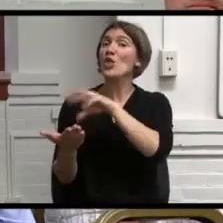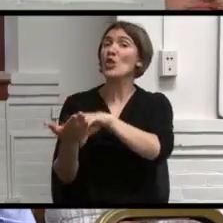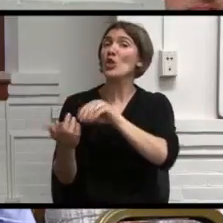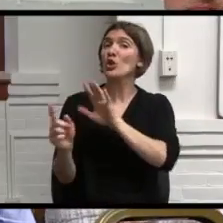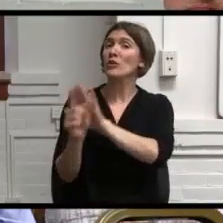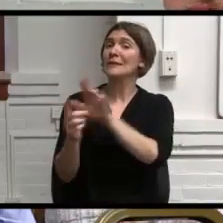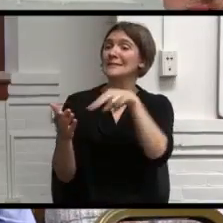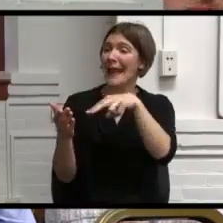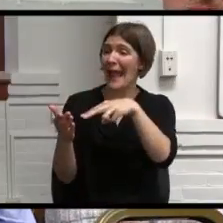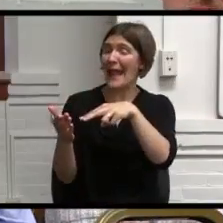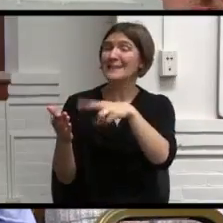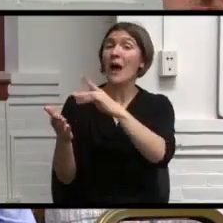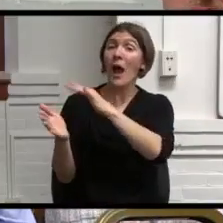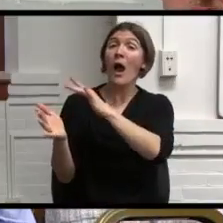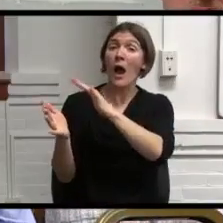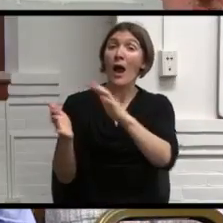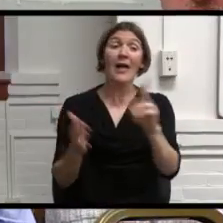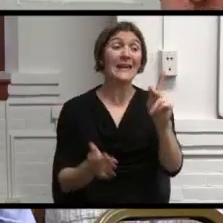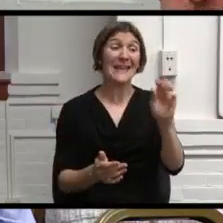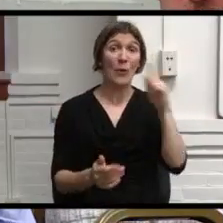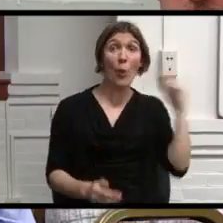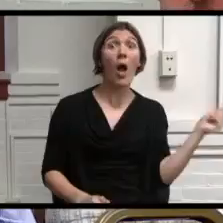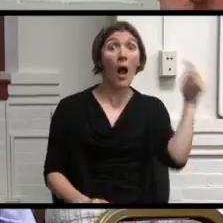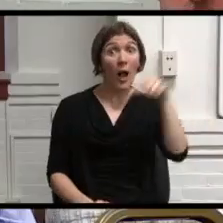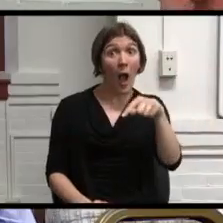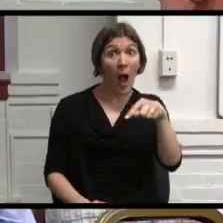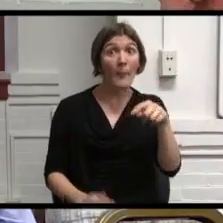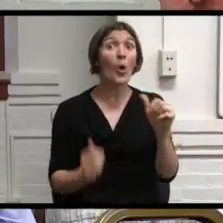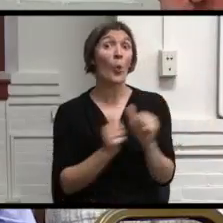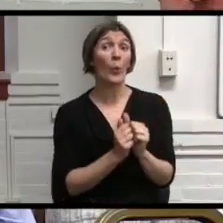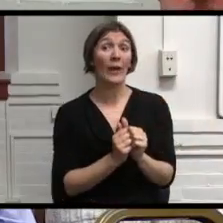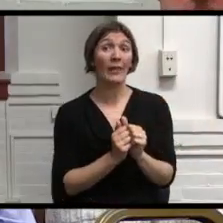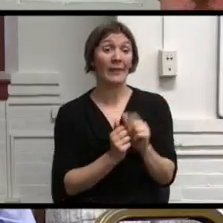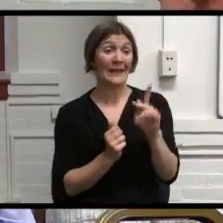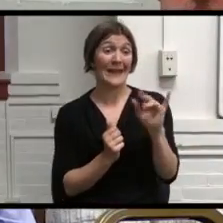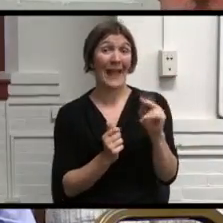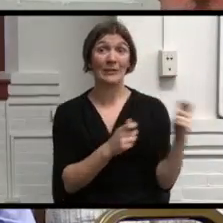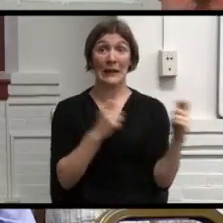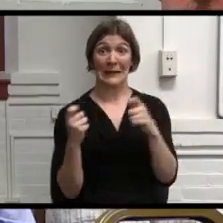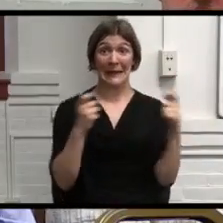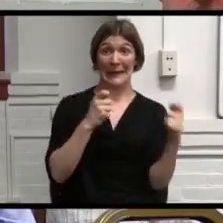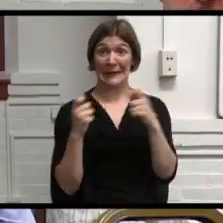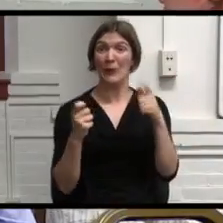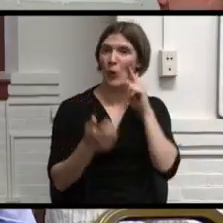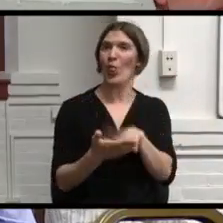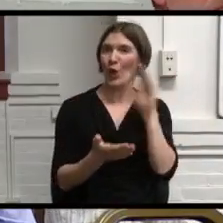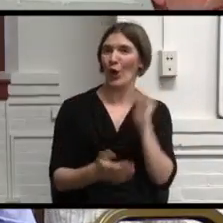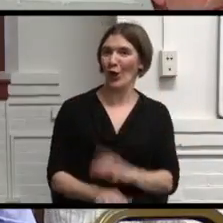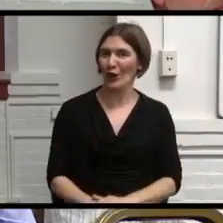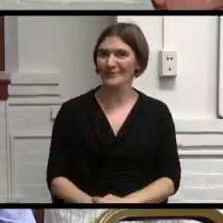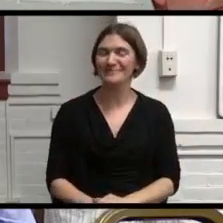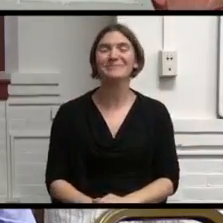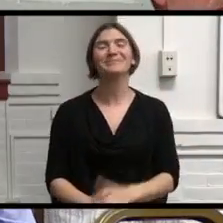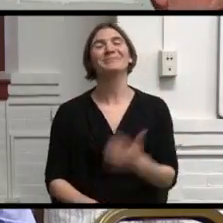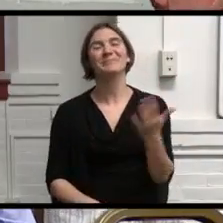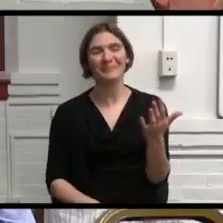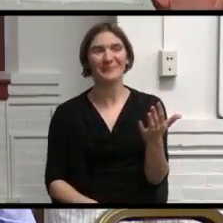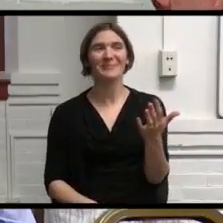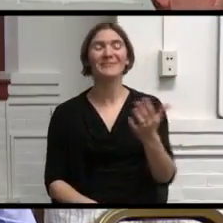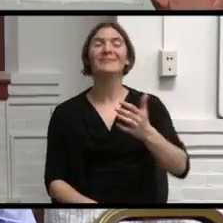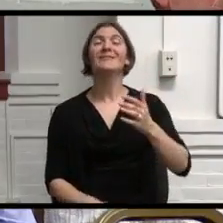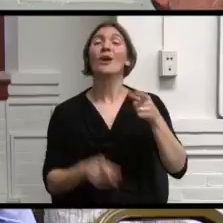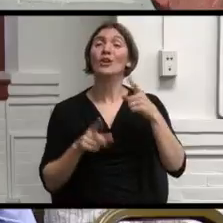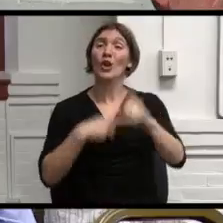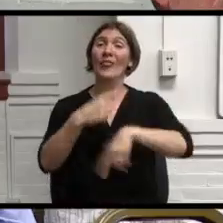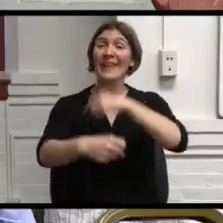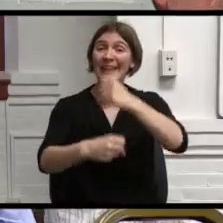Footloose dance. And throughout the weekend, Kate will come out herself with Kevin Bacon, and they will learn that. So we do, and then throughout the